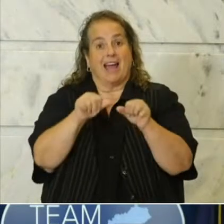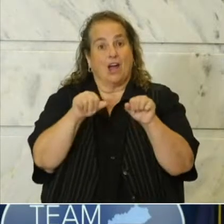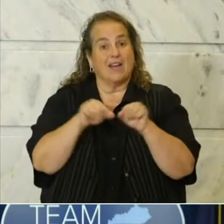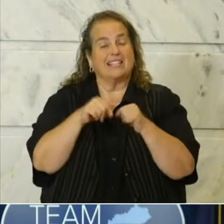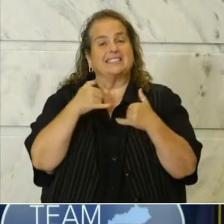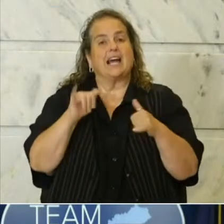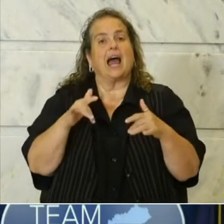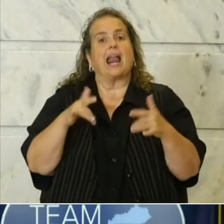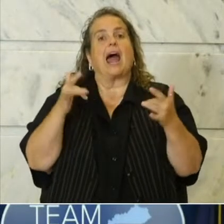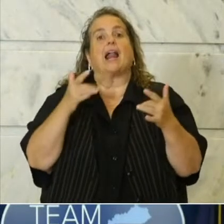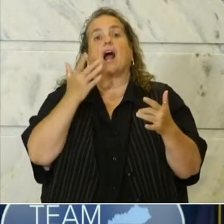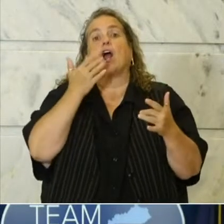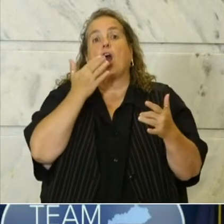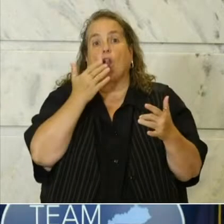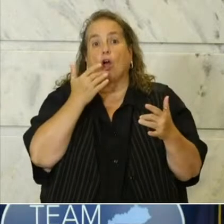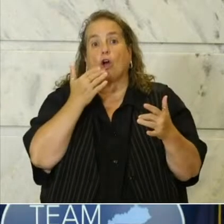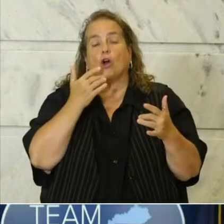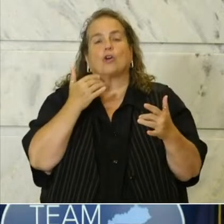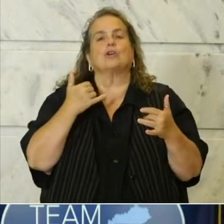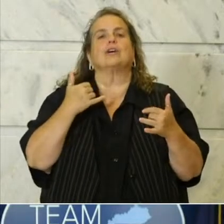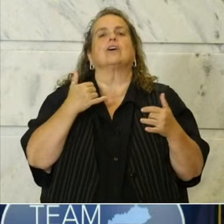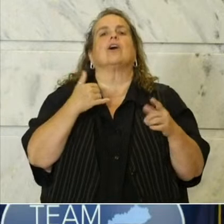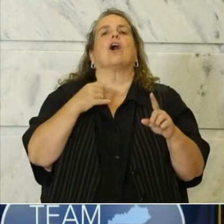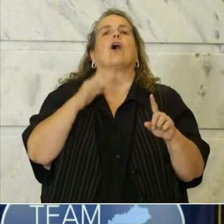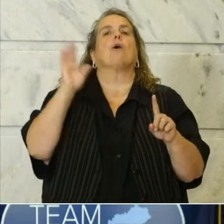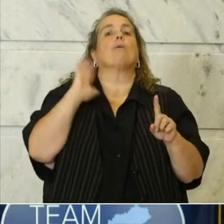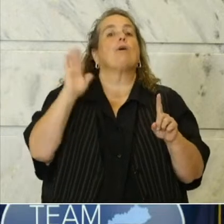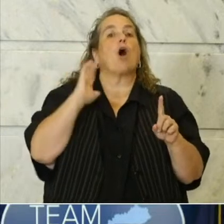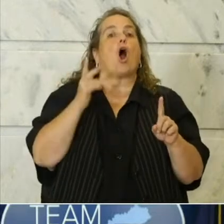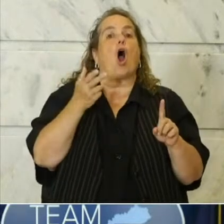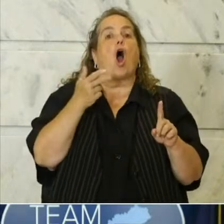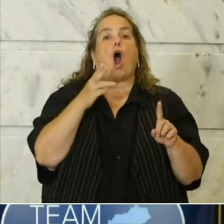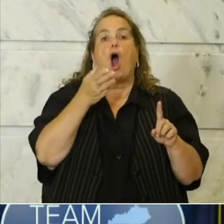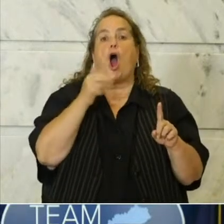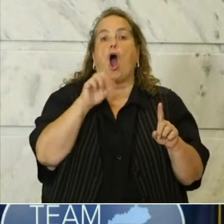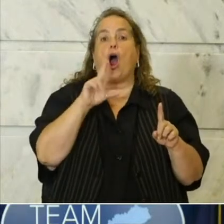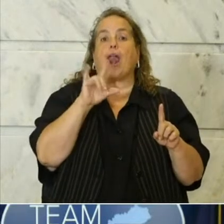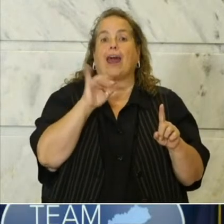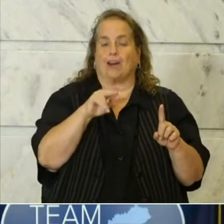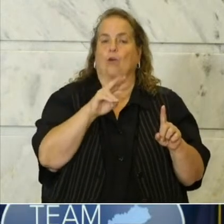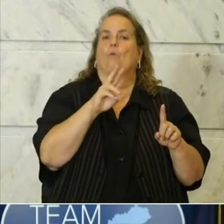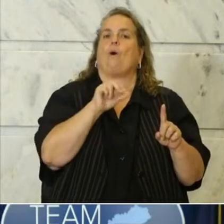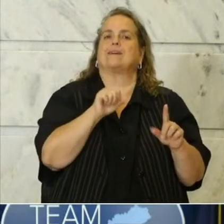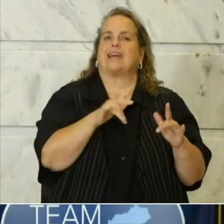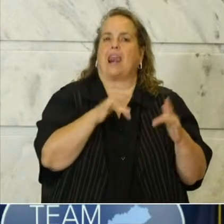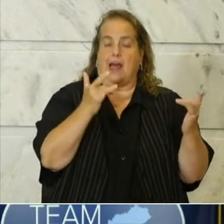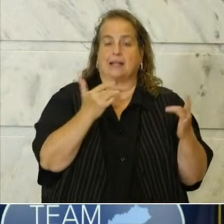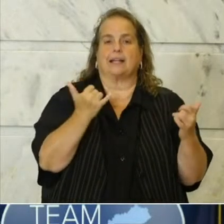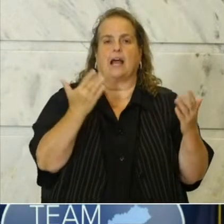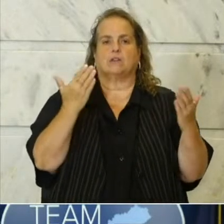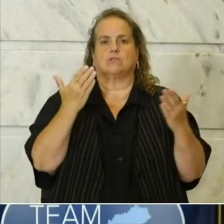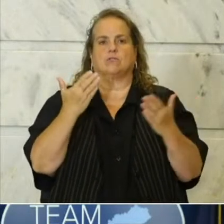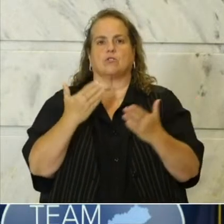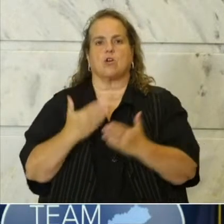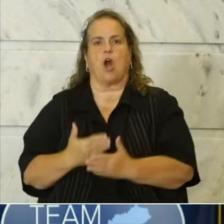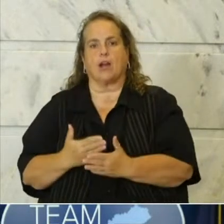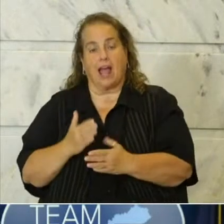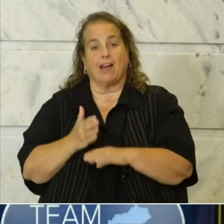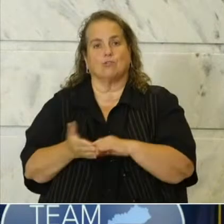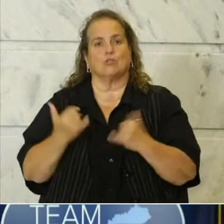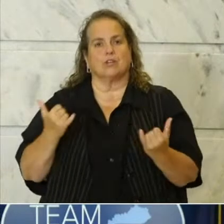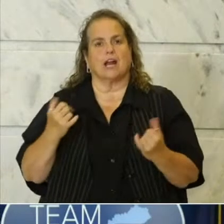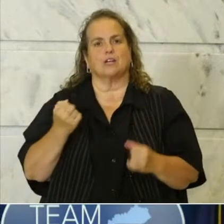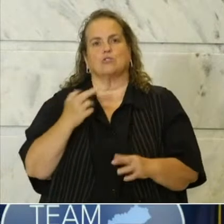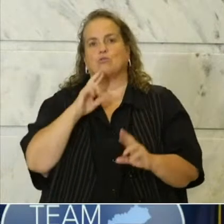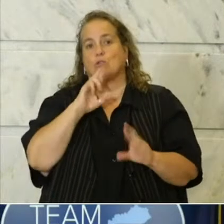colors, remember, so was Harlan and so was Bell. And Harlan will turn that darkest color here after today's report, and it